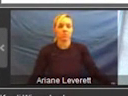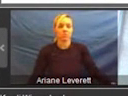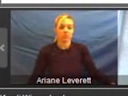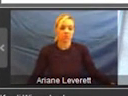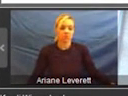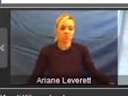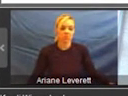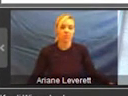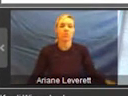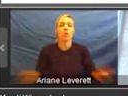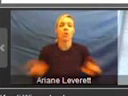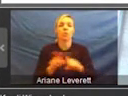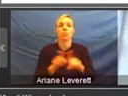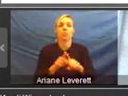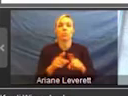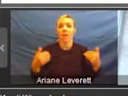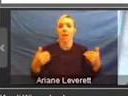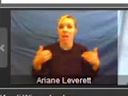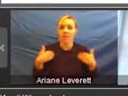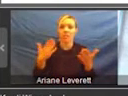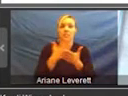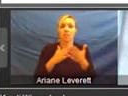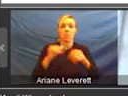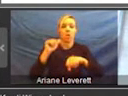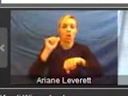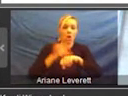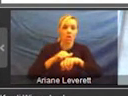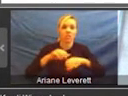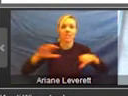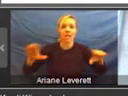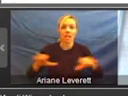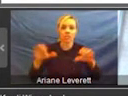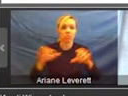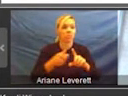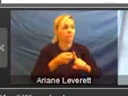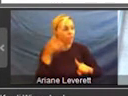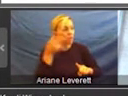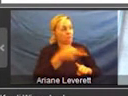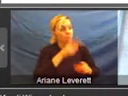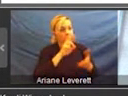set of concrete actions deriving from the main findings of the